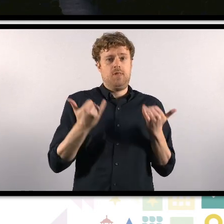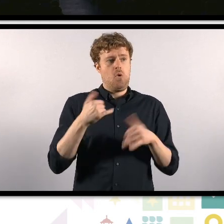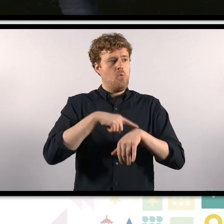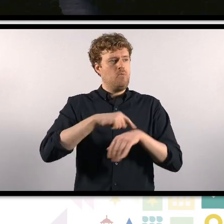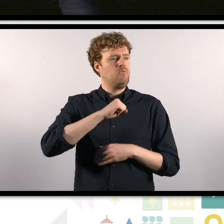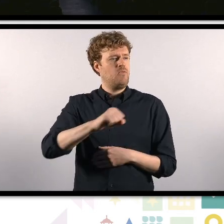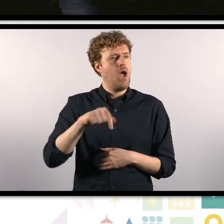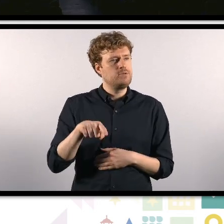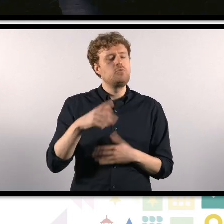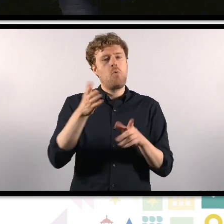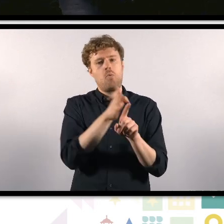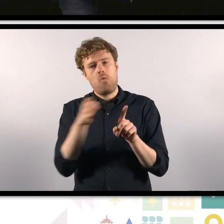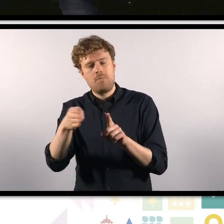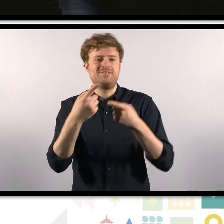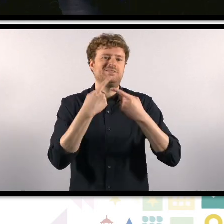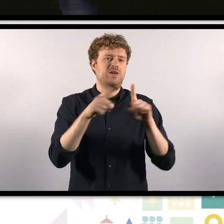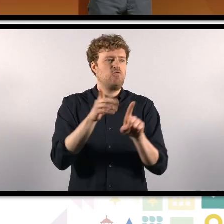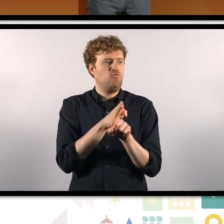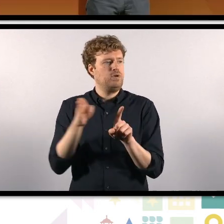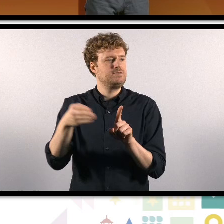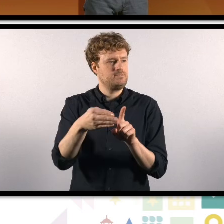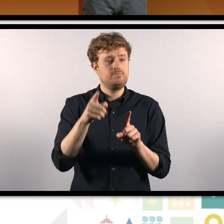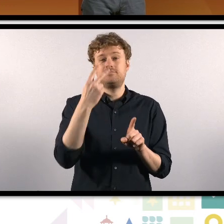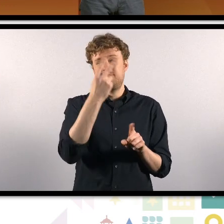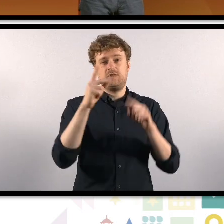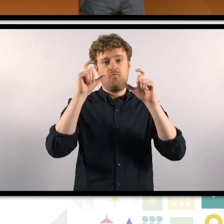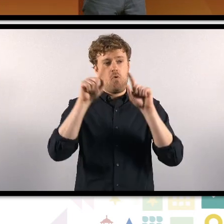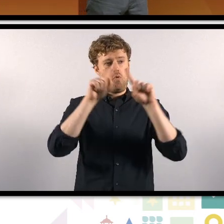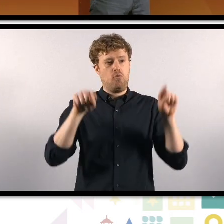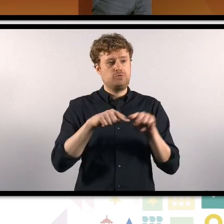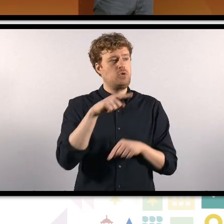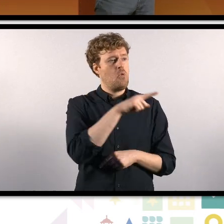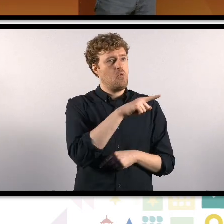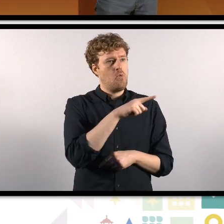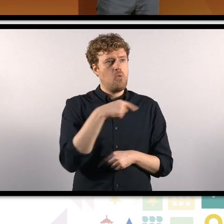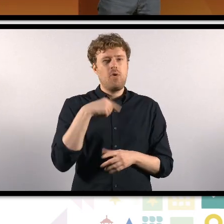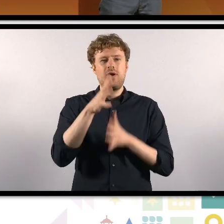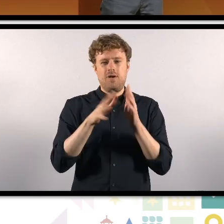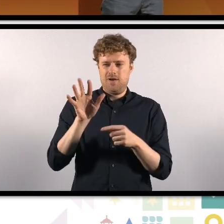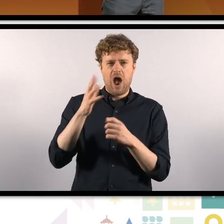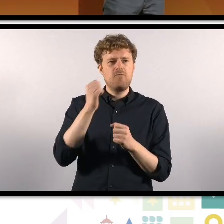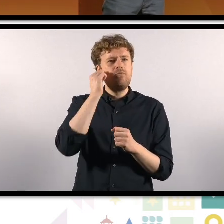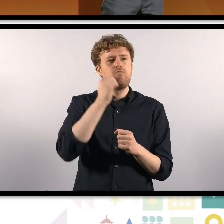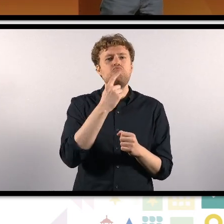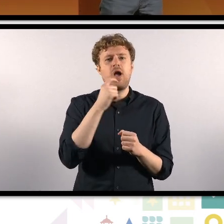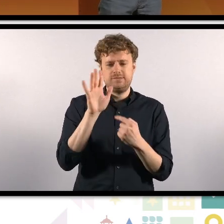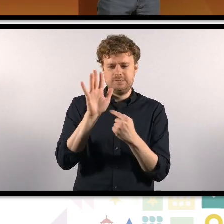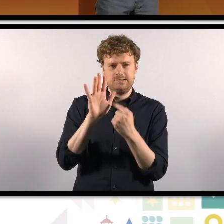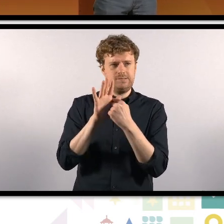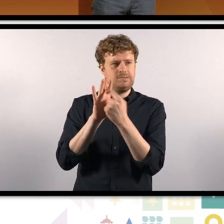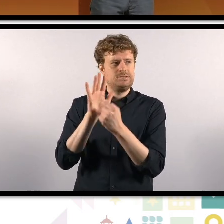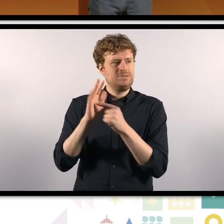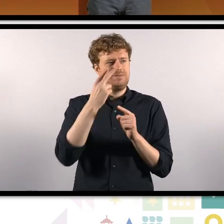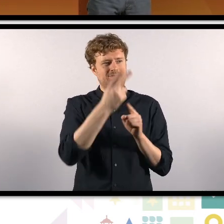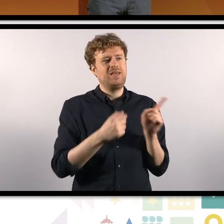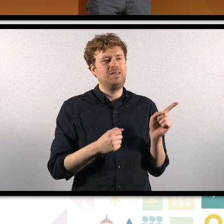And this is what's important for us with the machine learning workflow. You can see here it's quite challenging